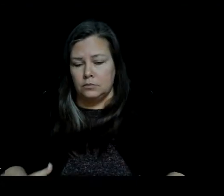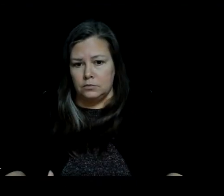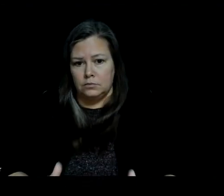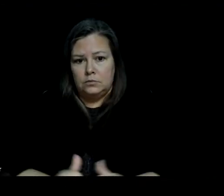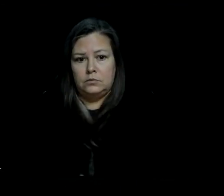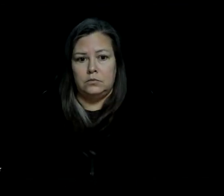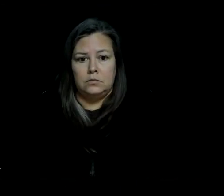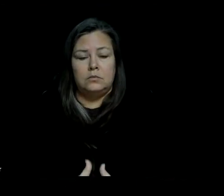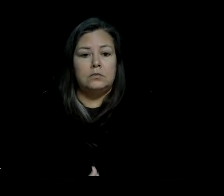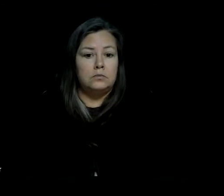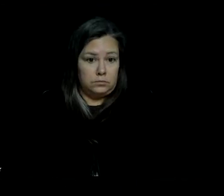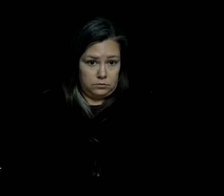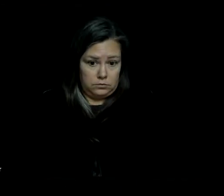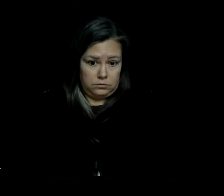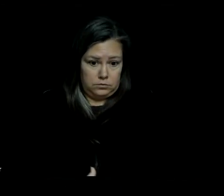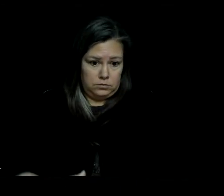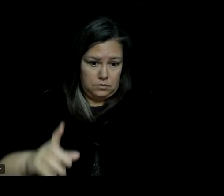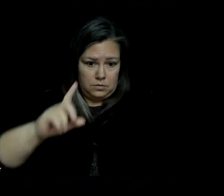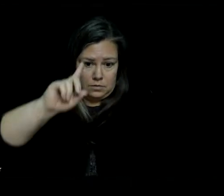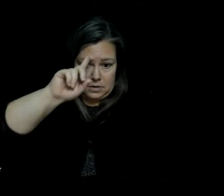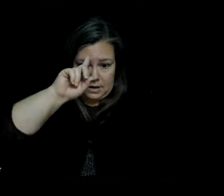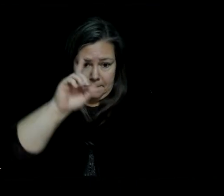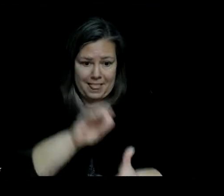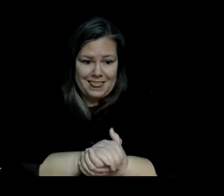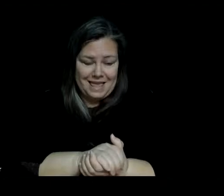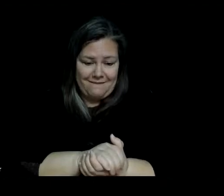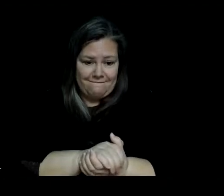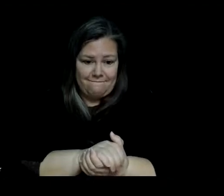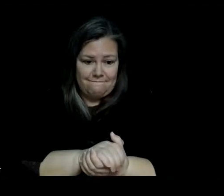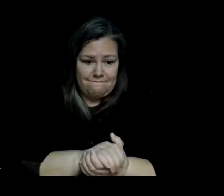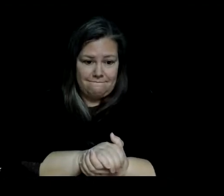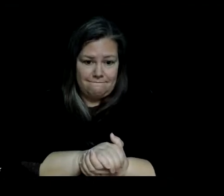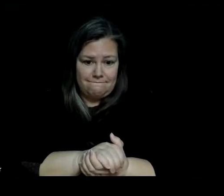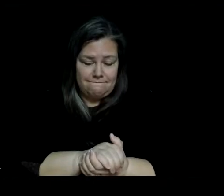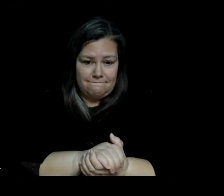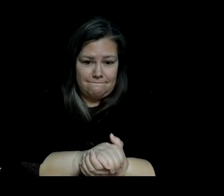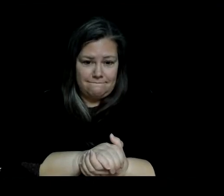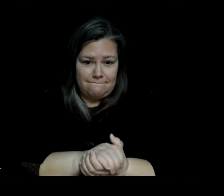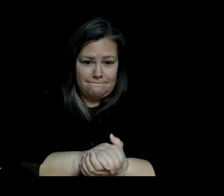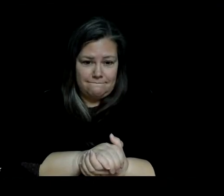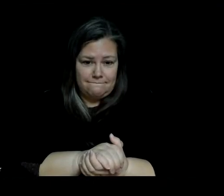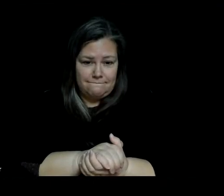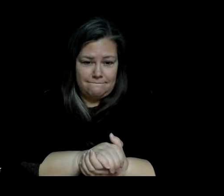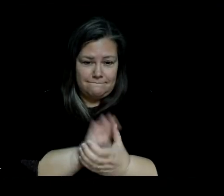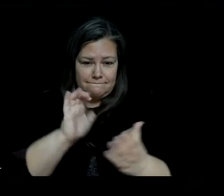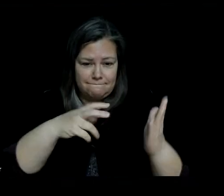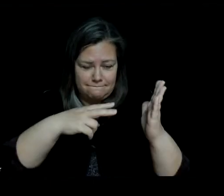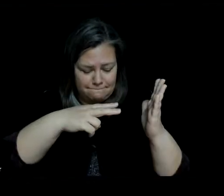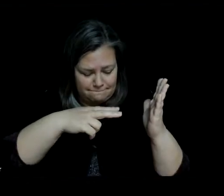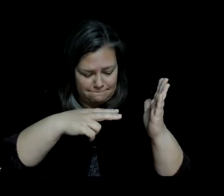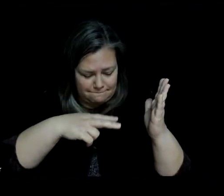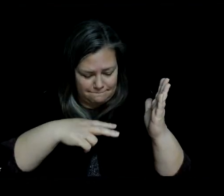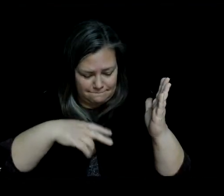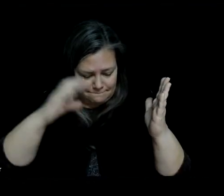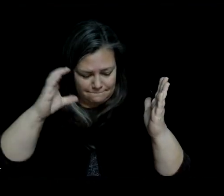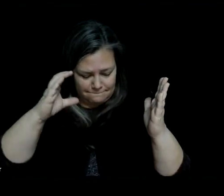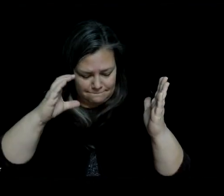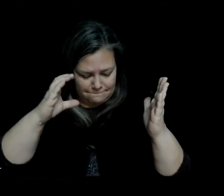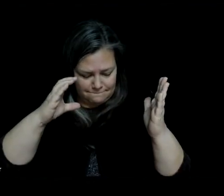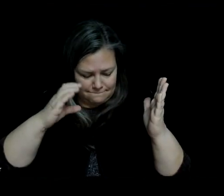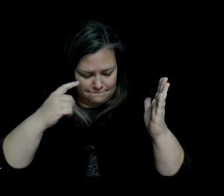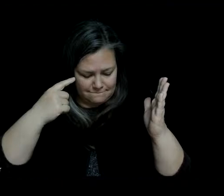Mr. Chairman, I believe those are related